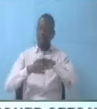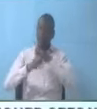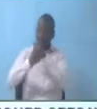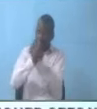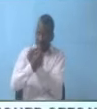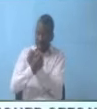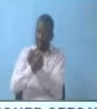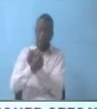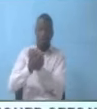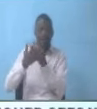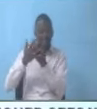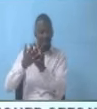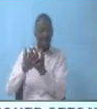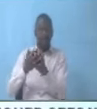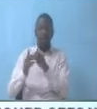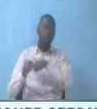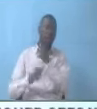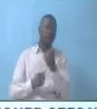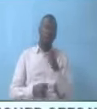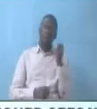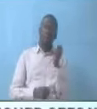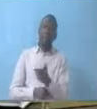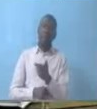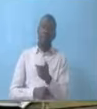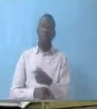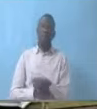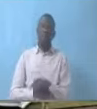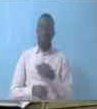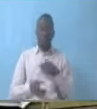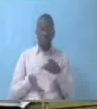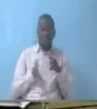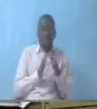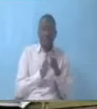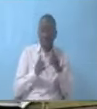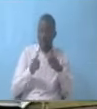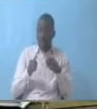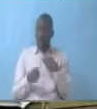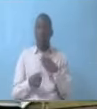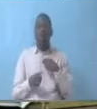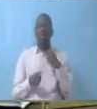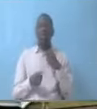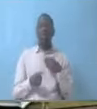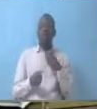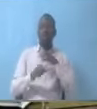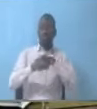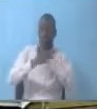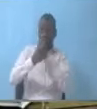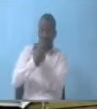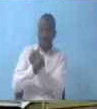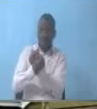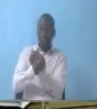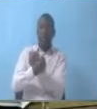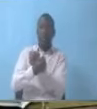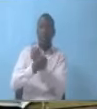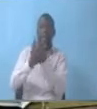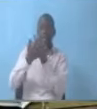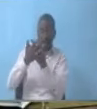fine. There are even provisions where you convict an order to pay. I did that in a few